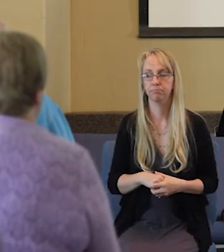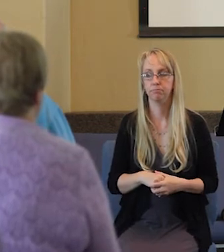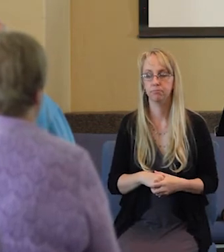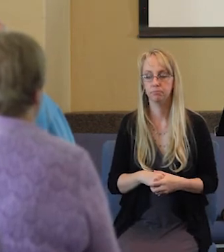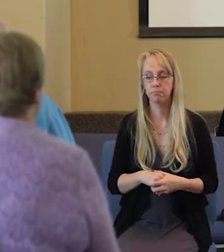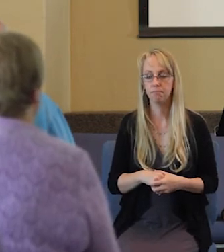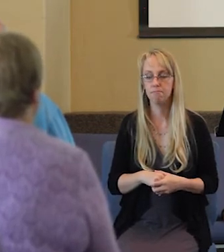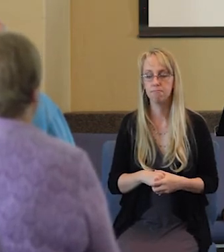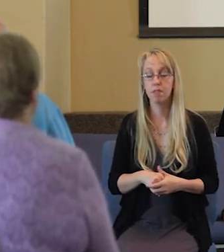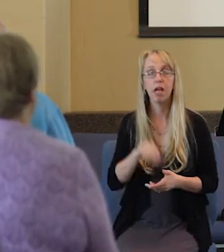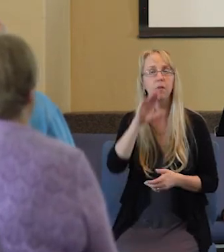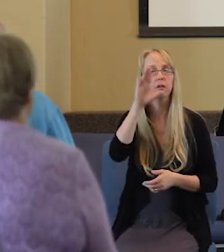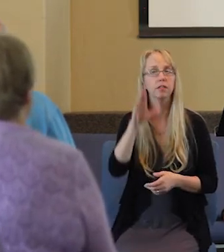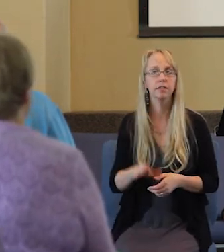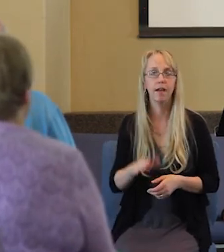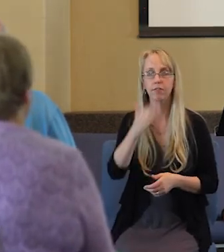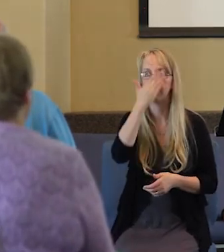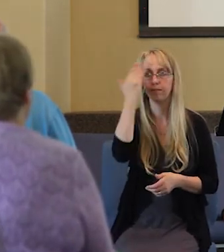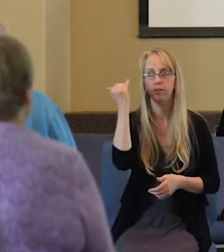I'll never forget that.